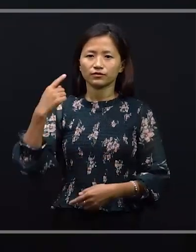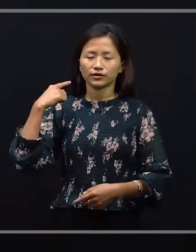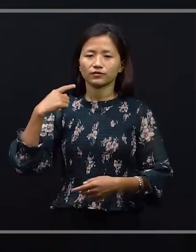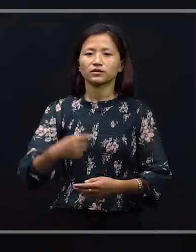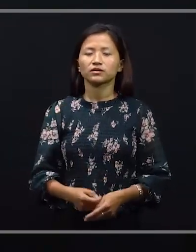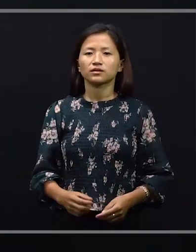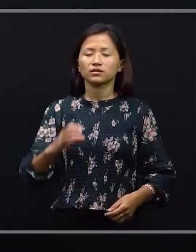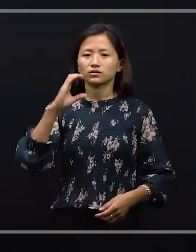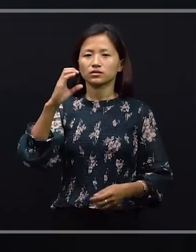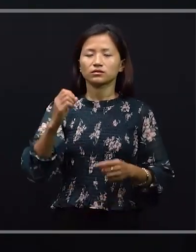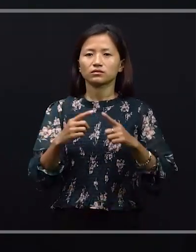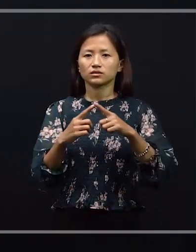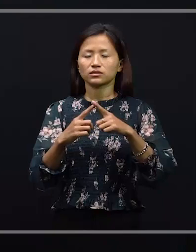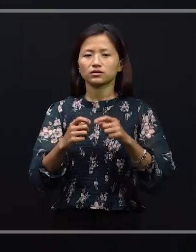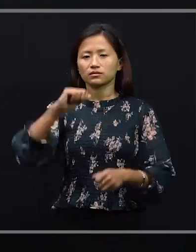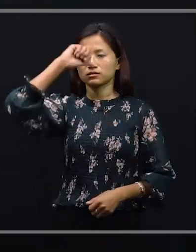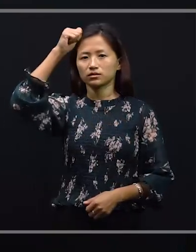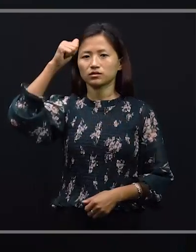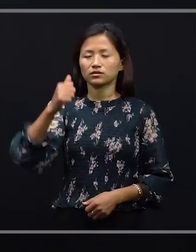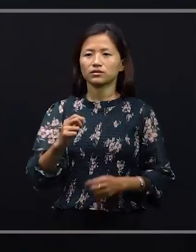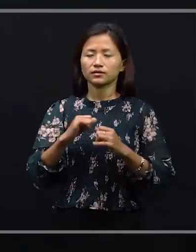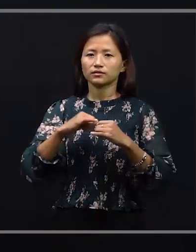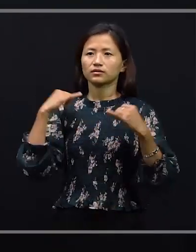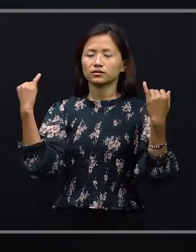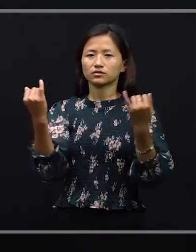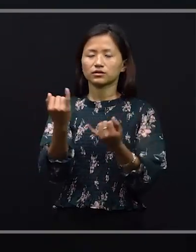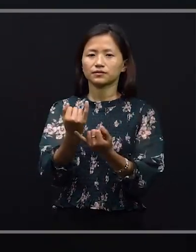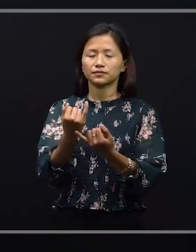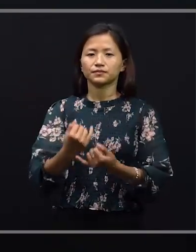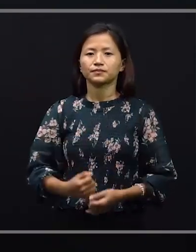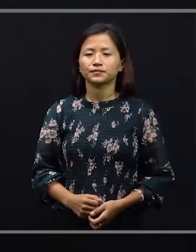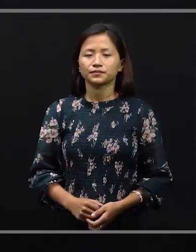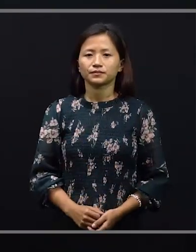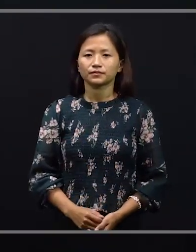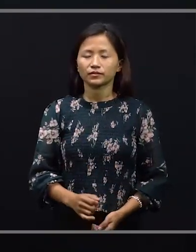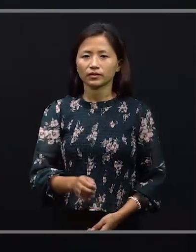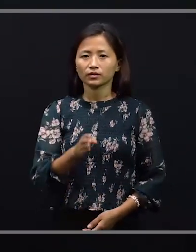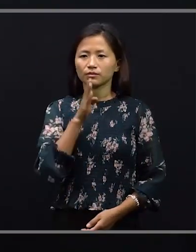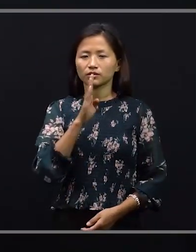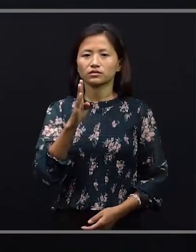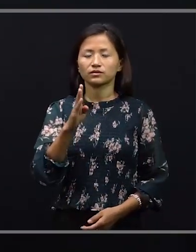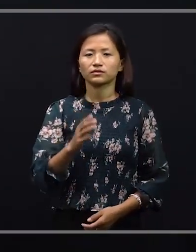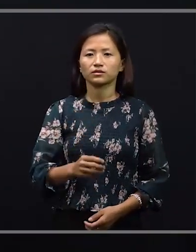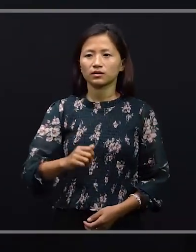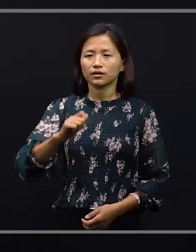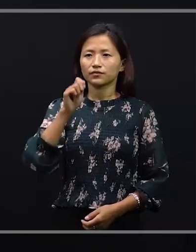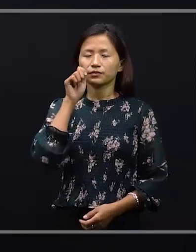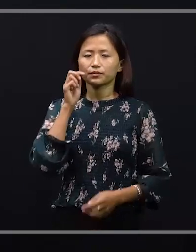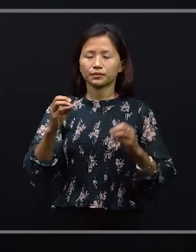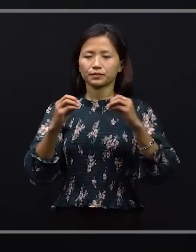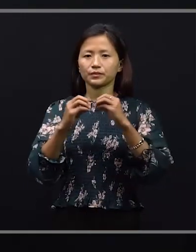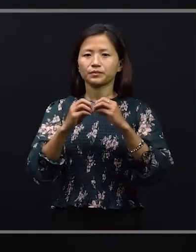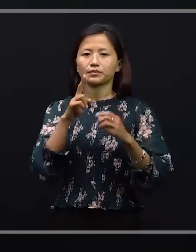Indian cottage industry, because by that time, okay, because of the British government, the Indian